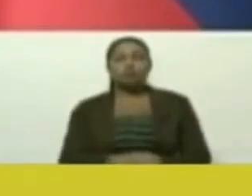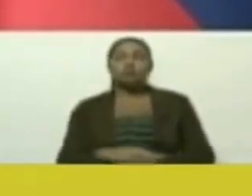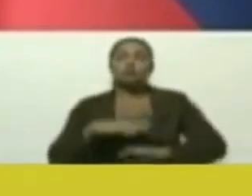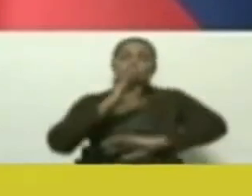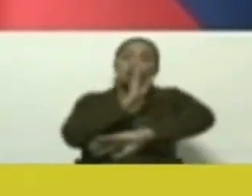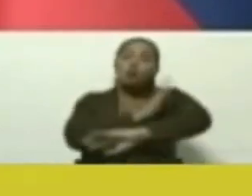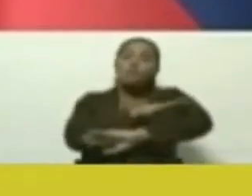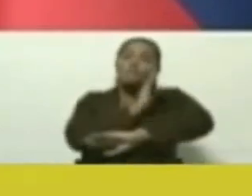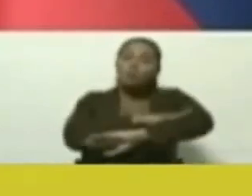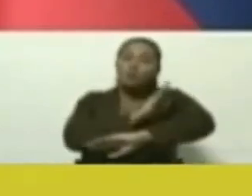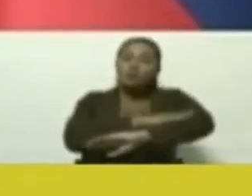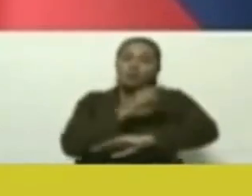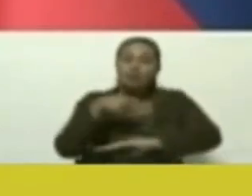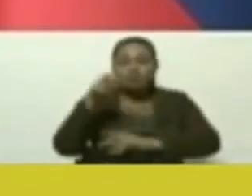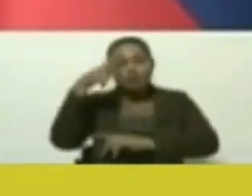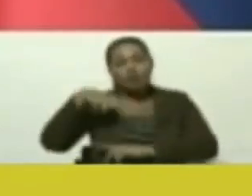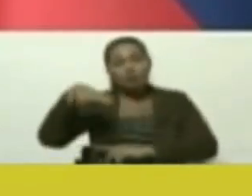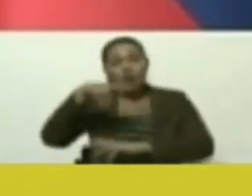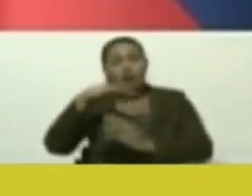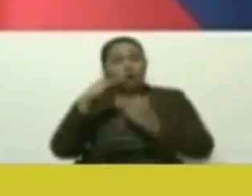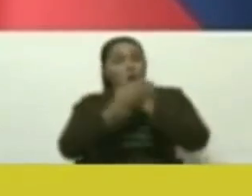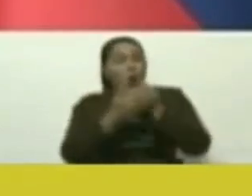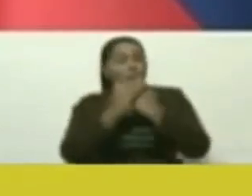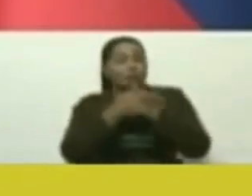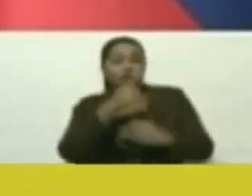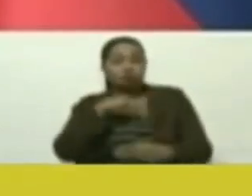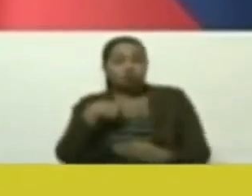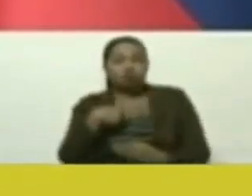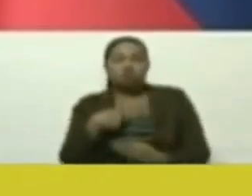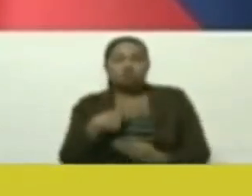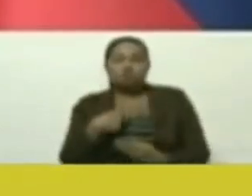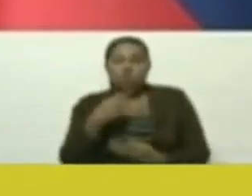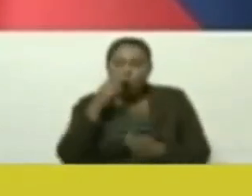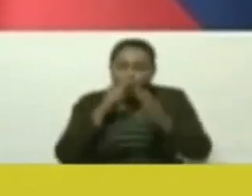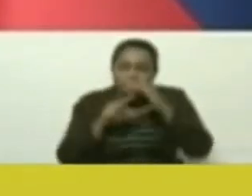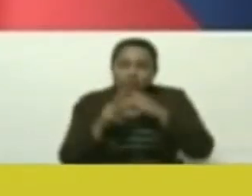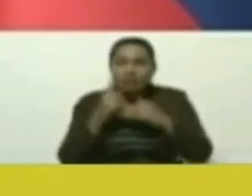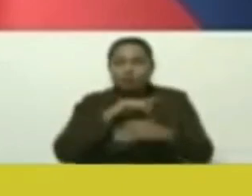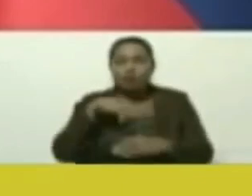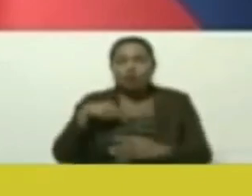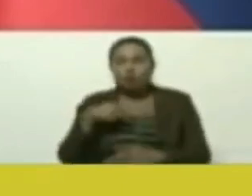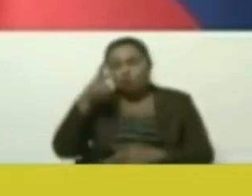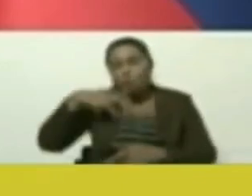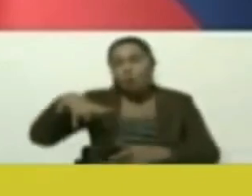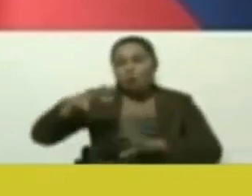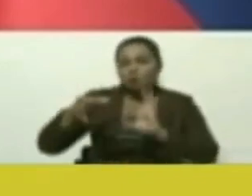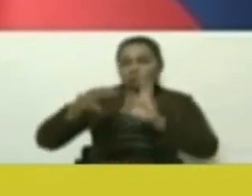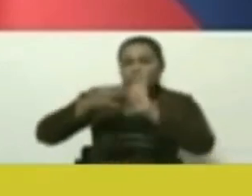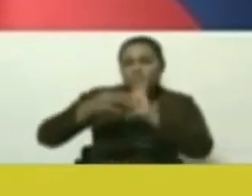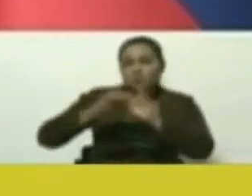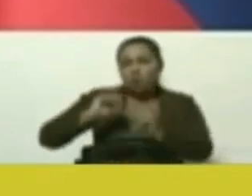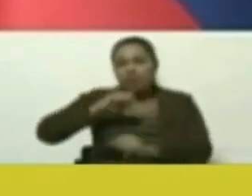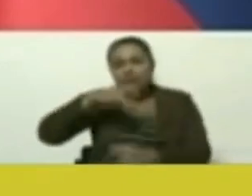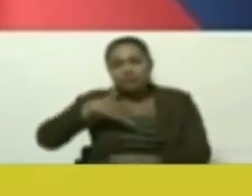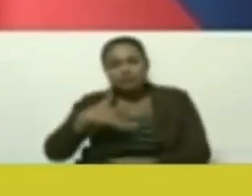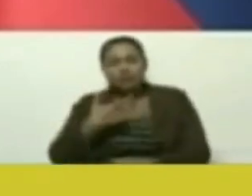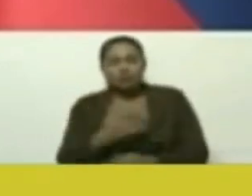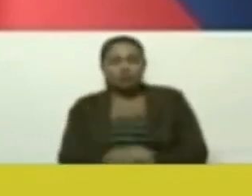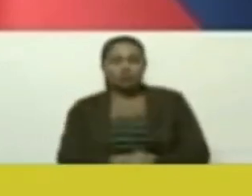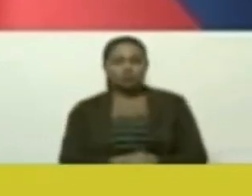their character. And these people that we consider our people.